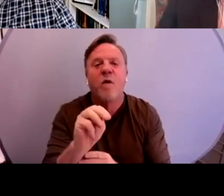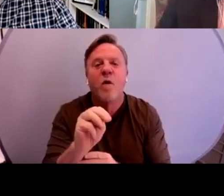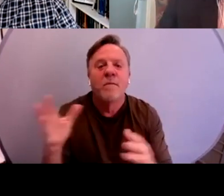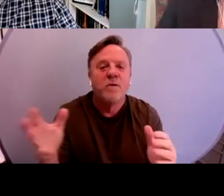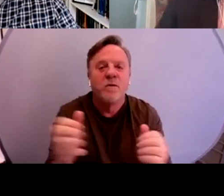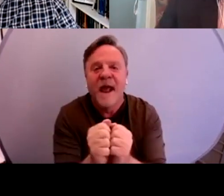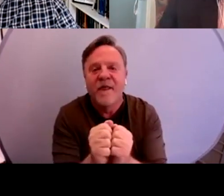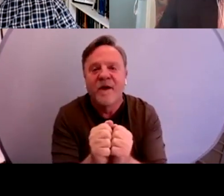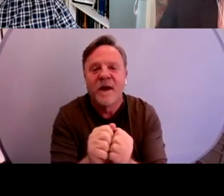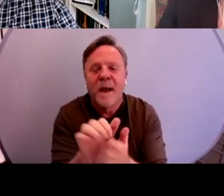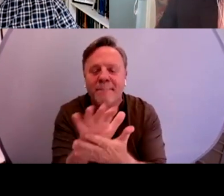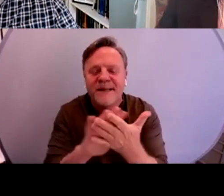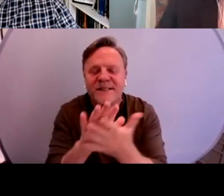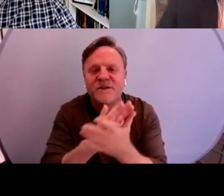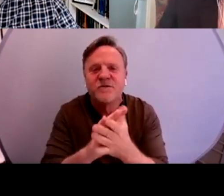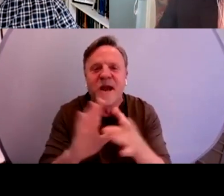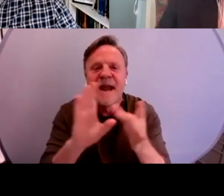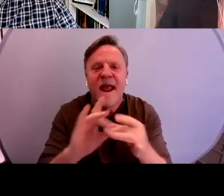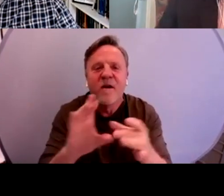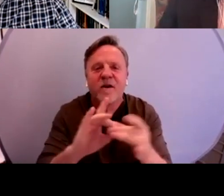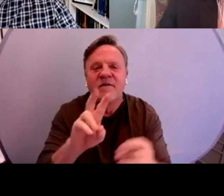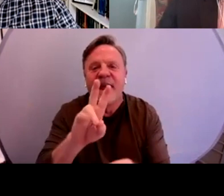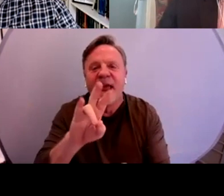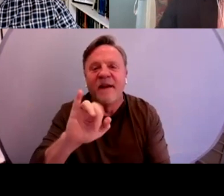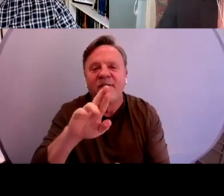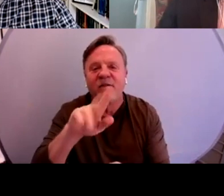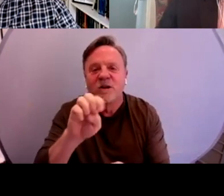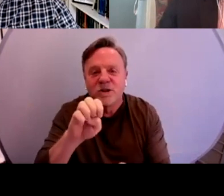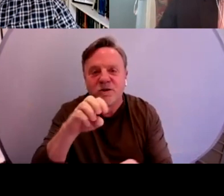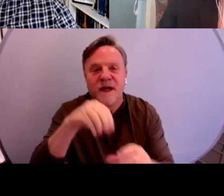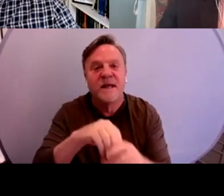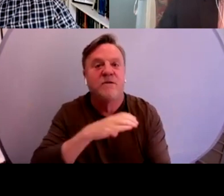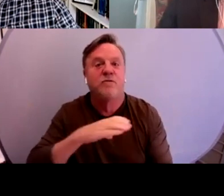Mystery, Narrative, and Virtue in Christian Caregiving.